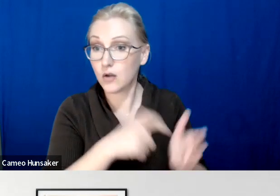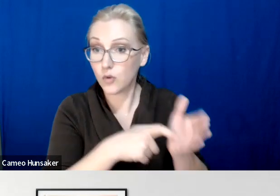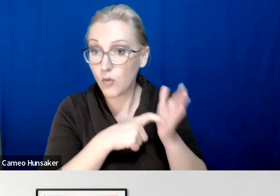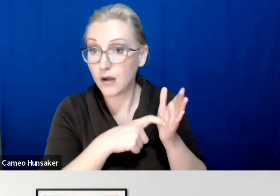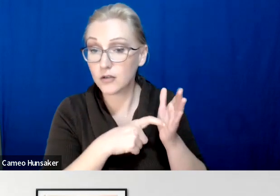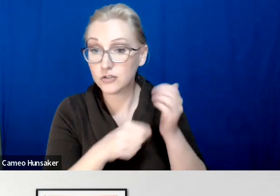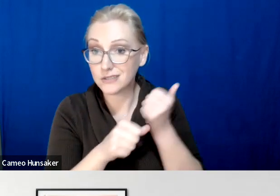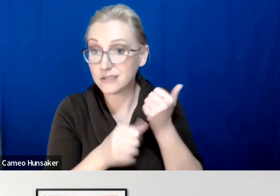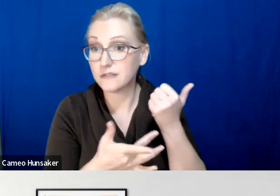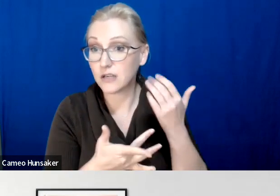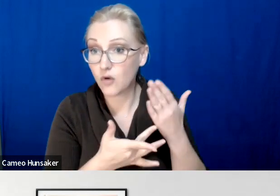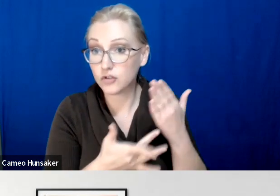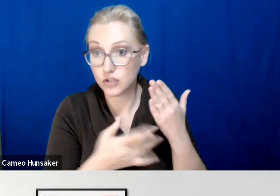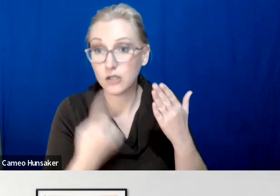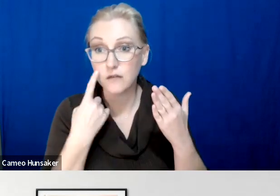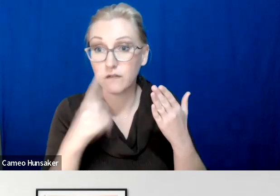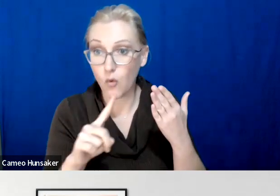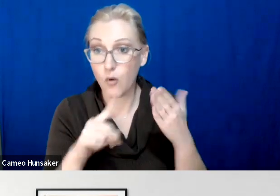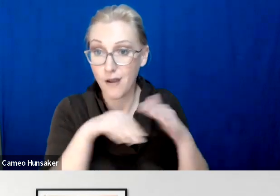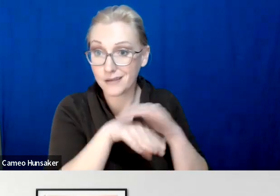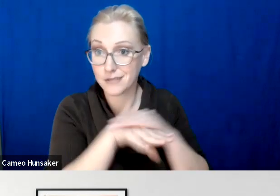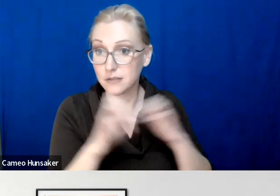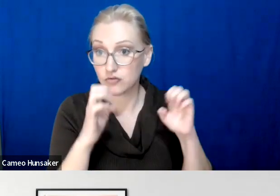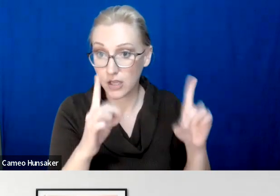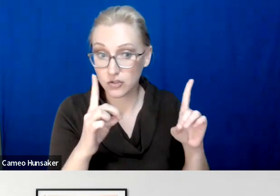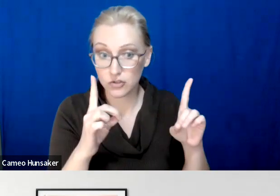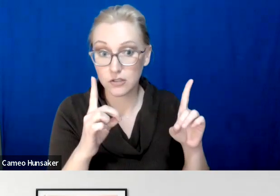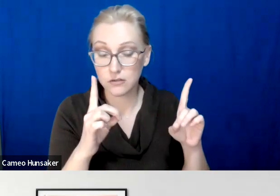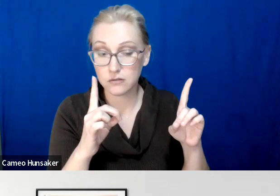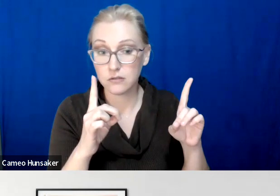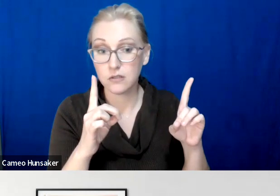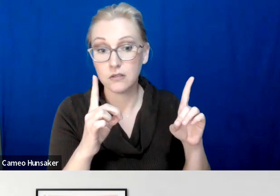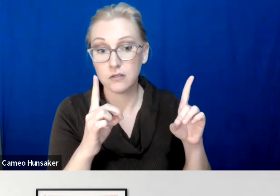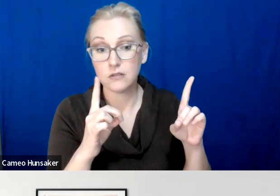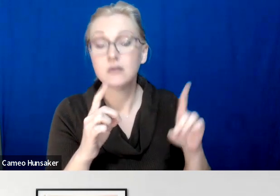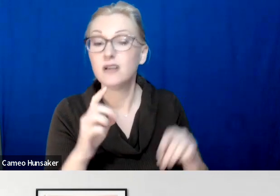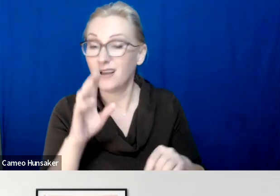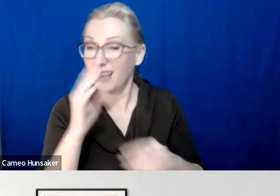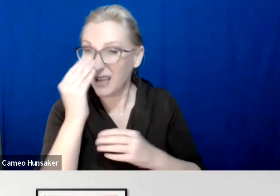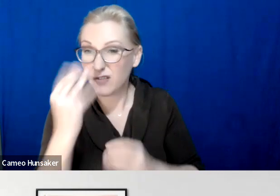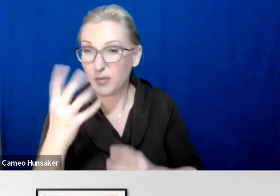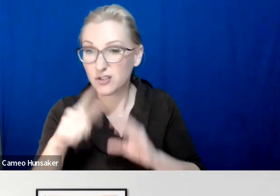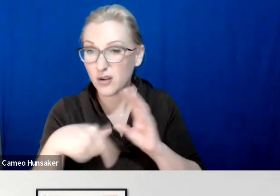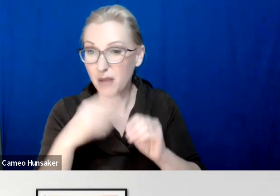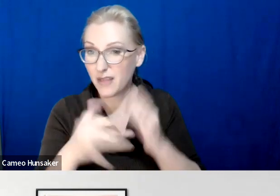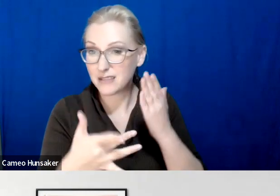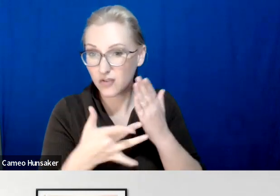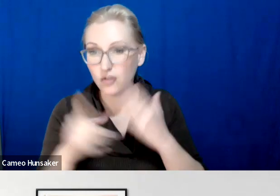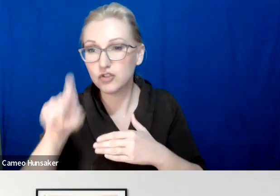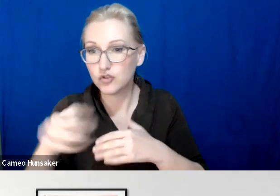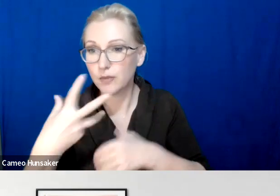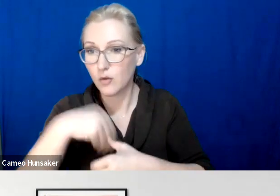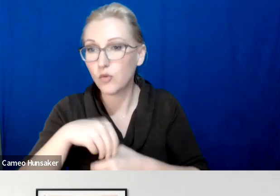public education, there should be information about that assistive technology included in the IEP document itself.